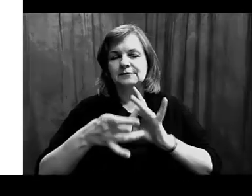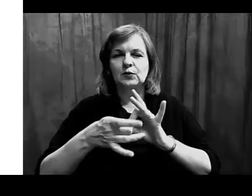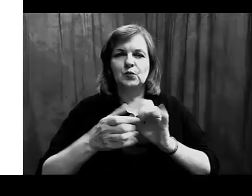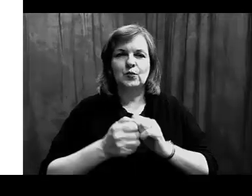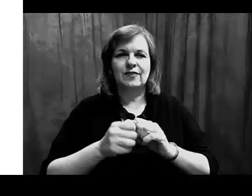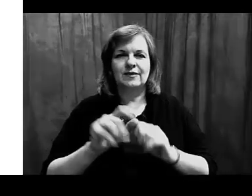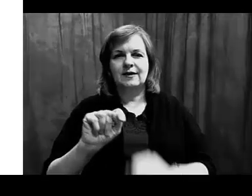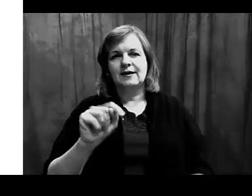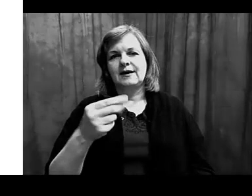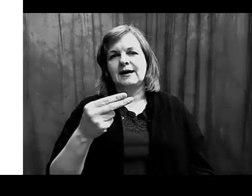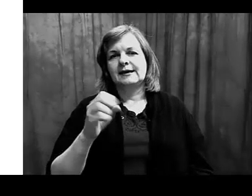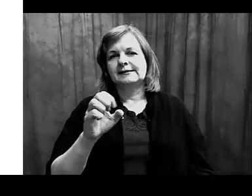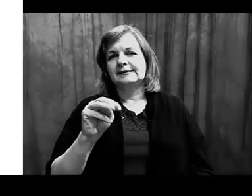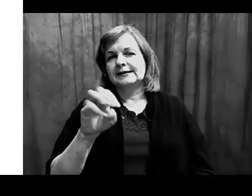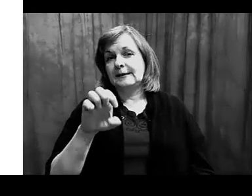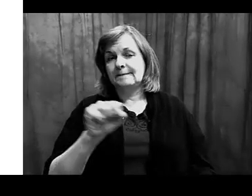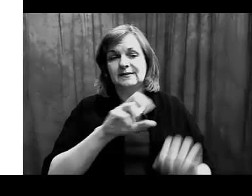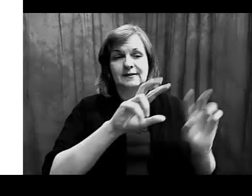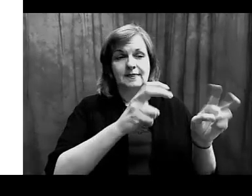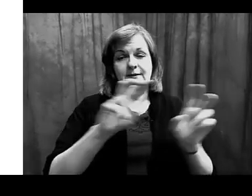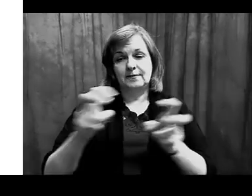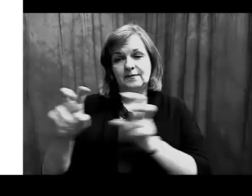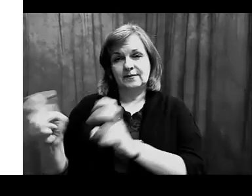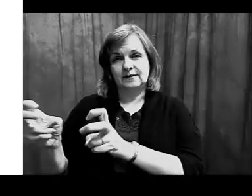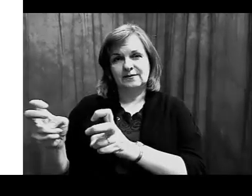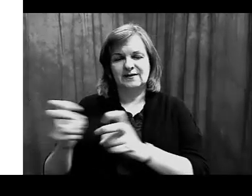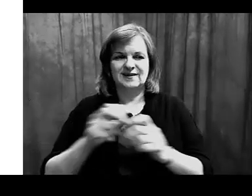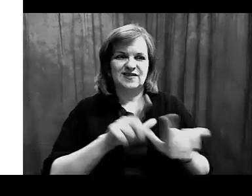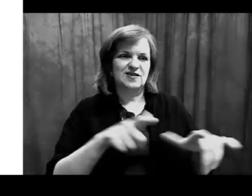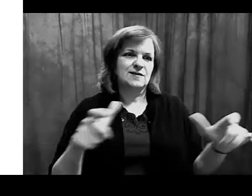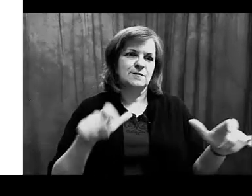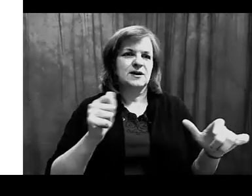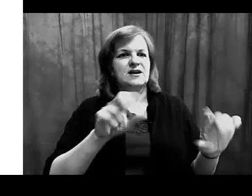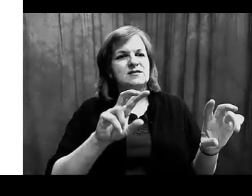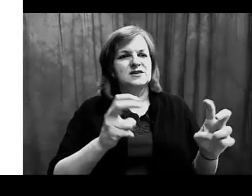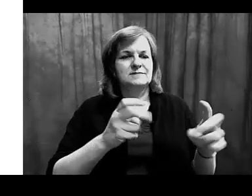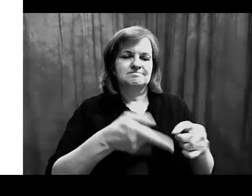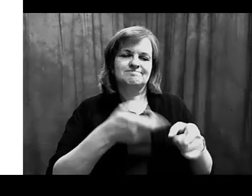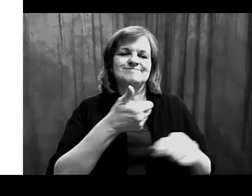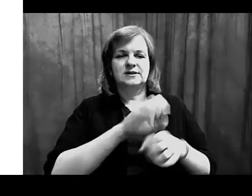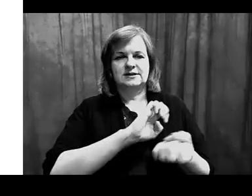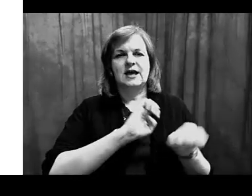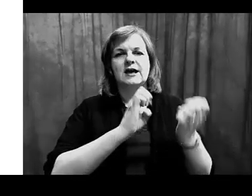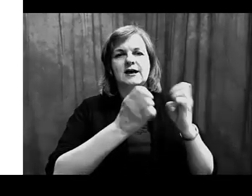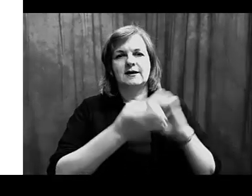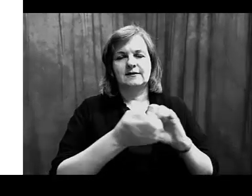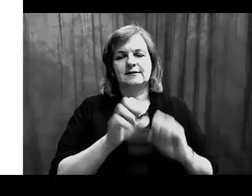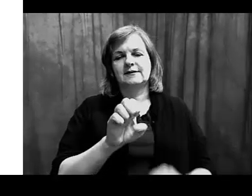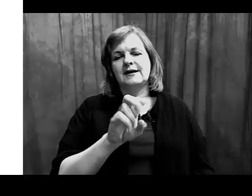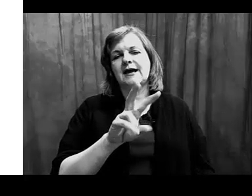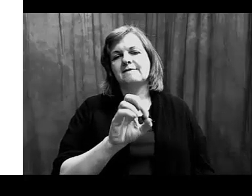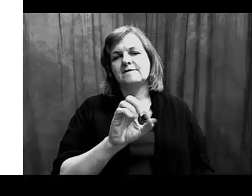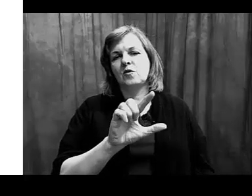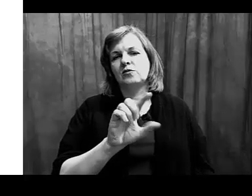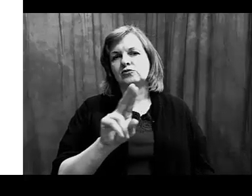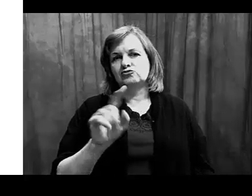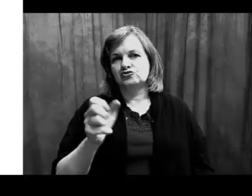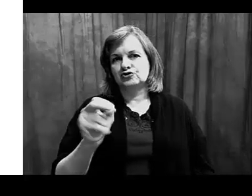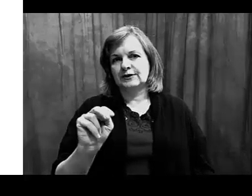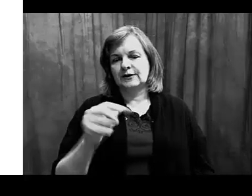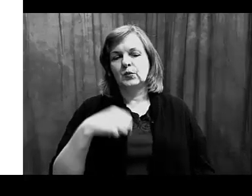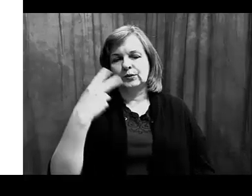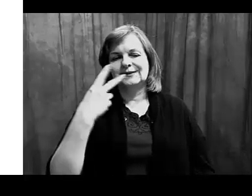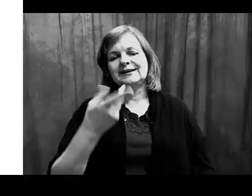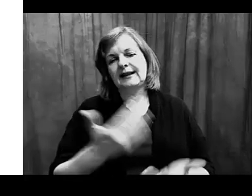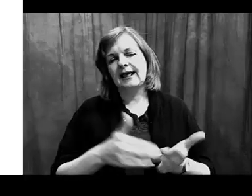is often based in themes, and evolution is really the biggest theme in biology that we will keep coming back